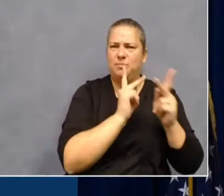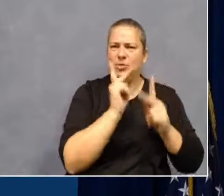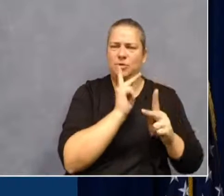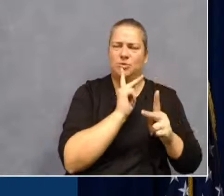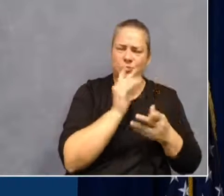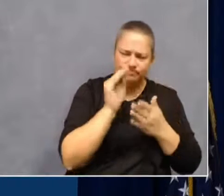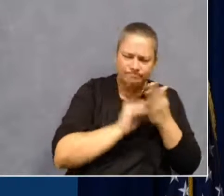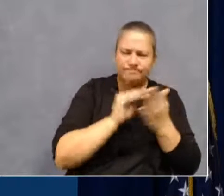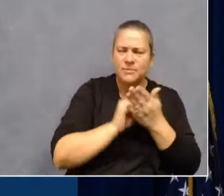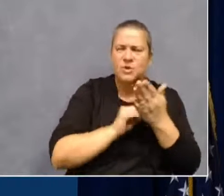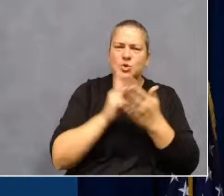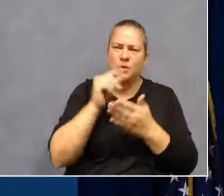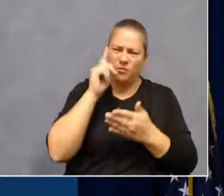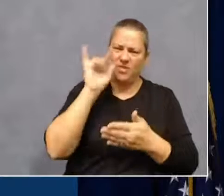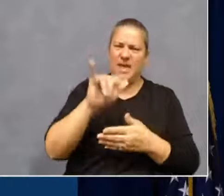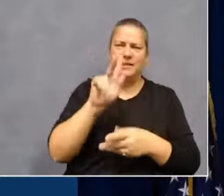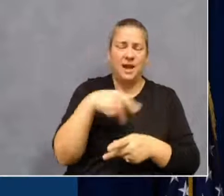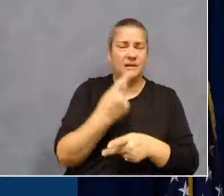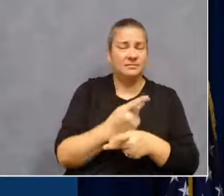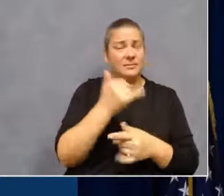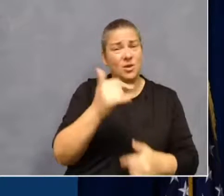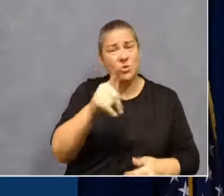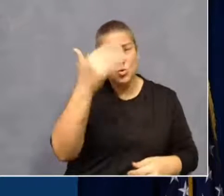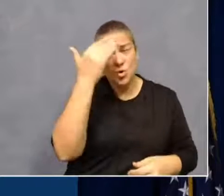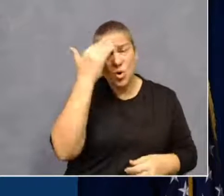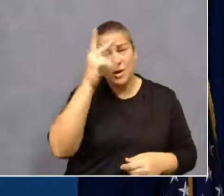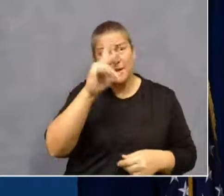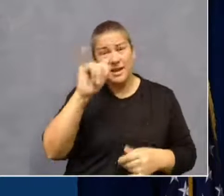Kentuckians, this is another resource for our families.